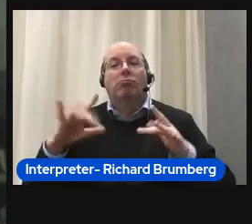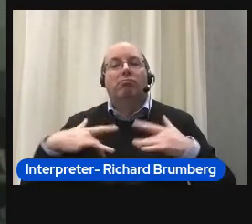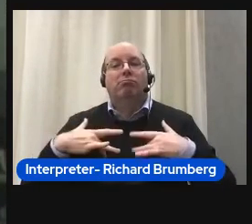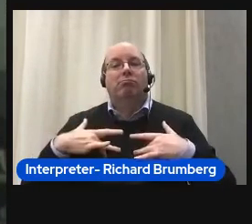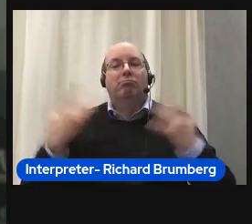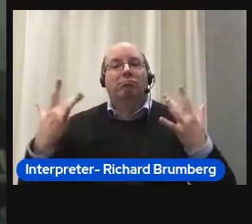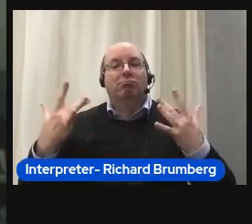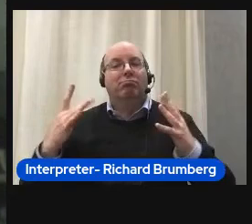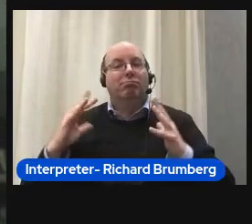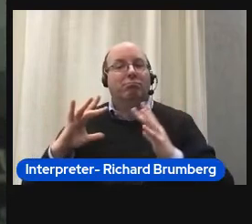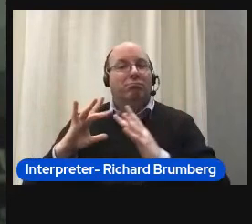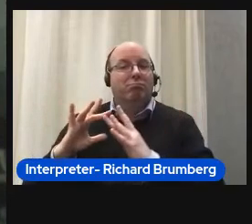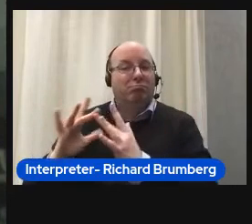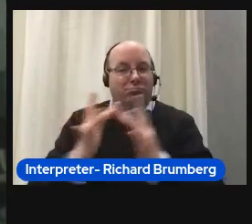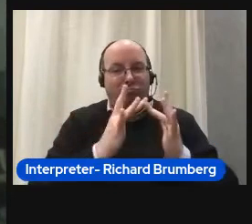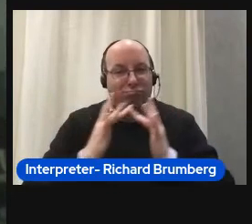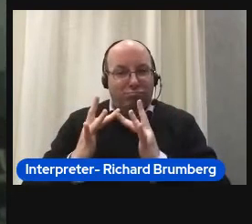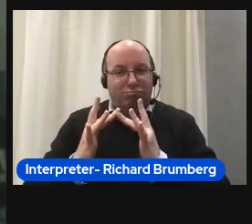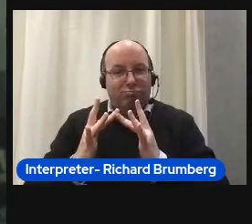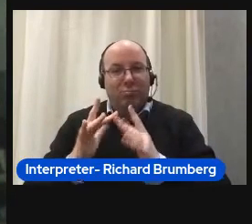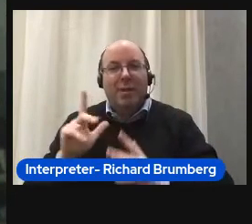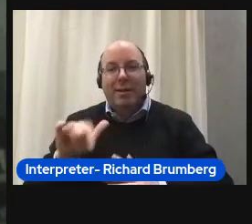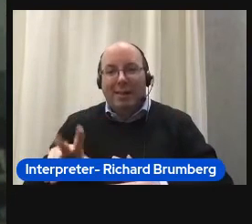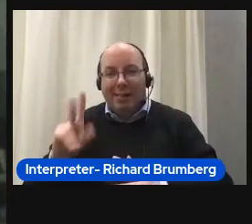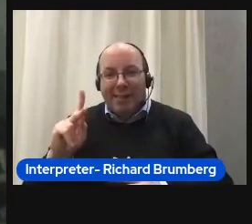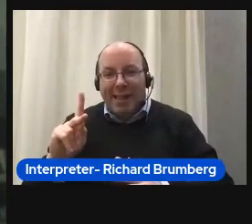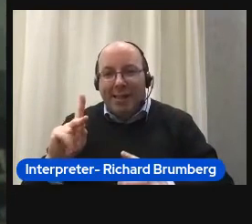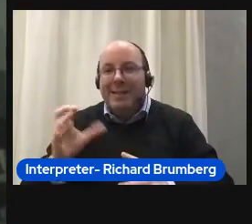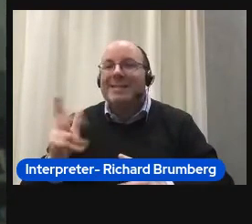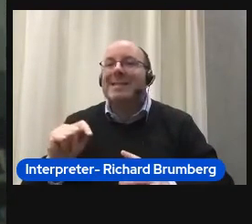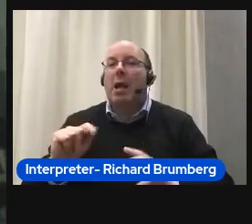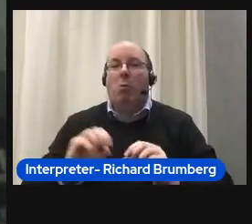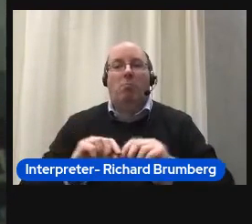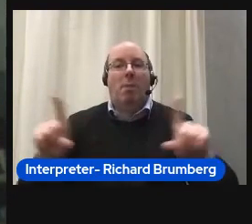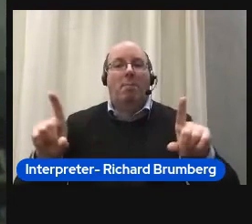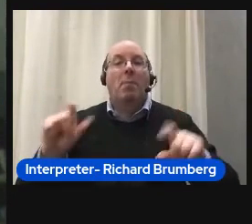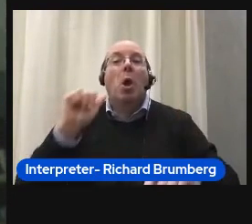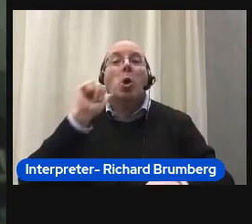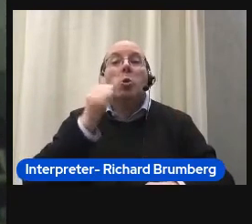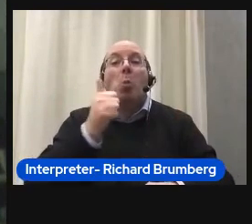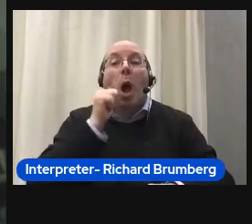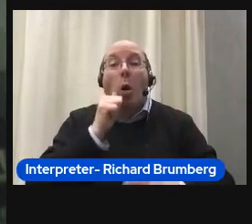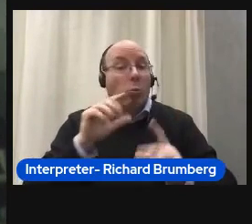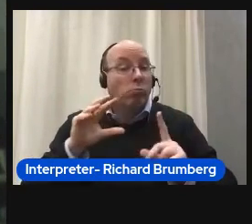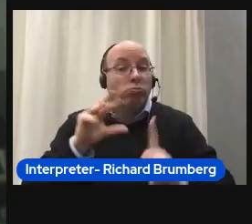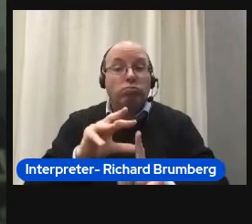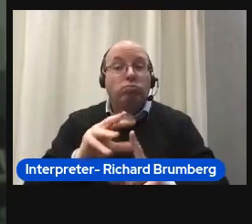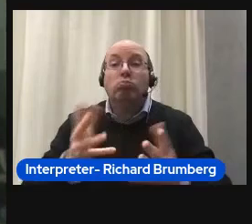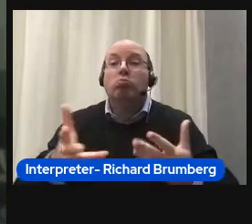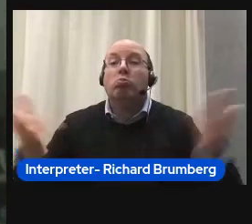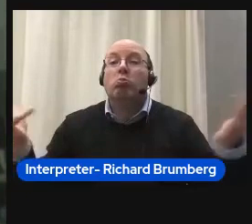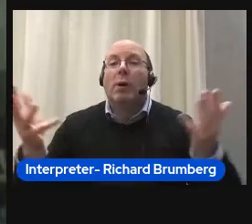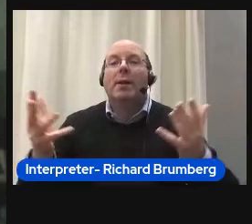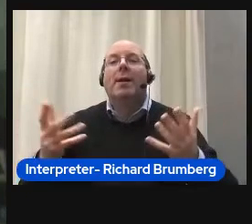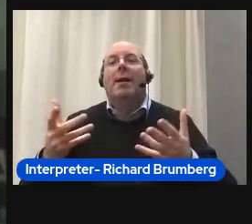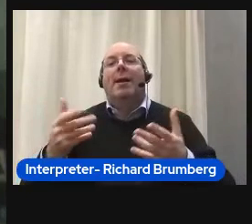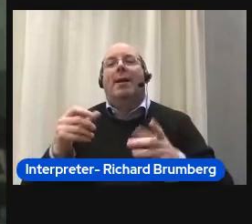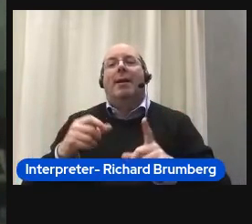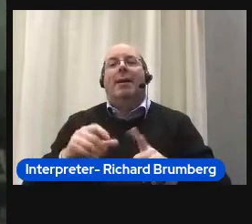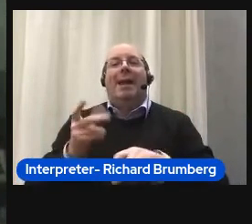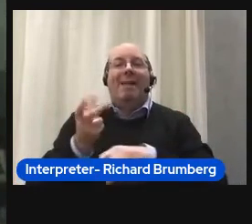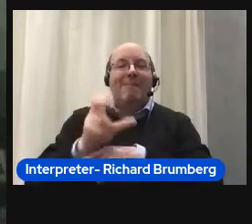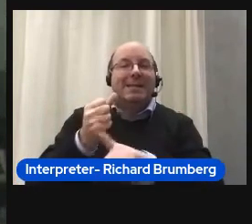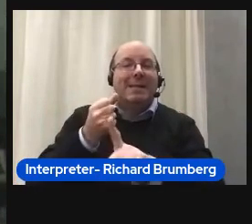event, and I know that the link is being posted in the chat. Tomorrow's program will focus on impact investing, a